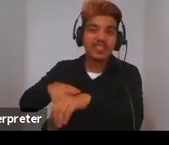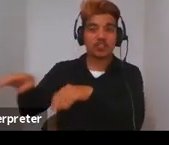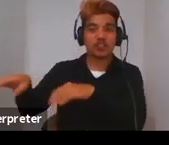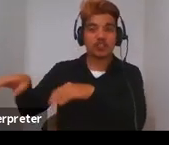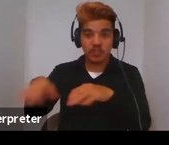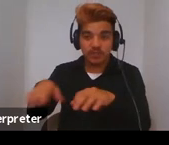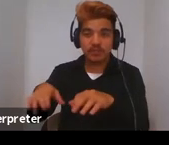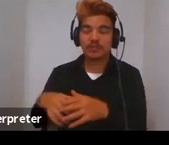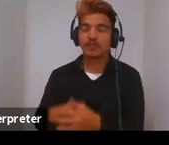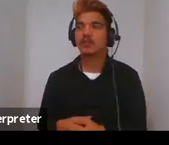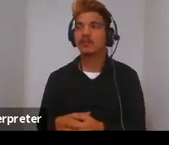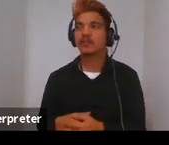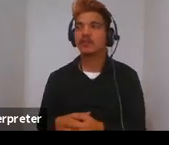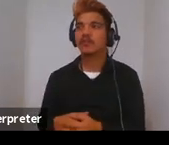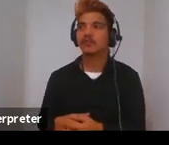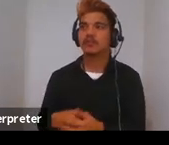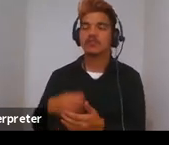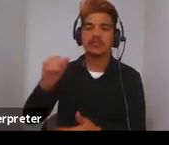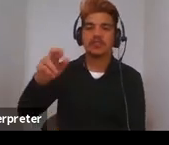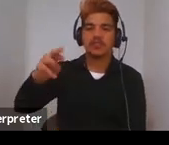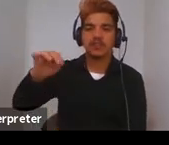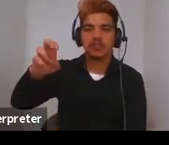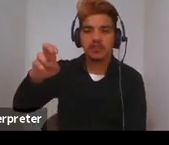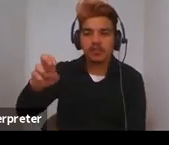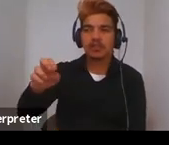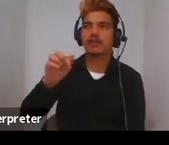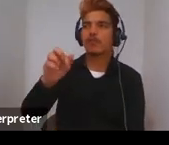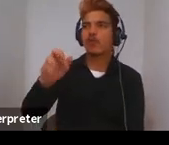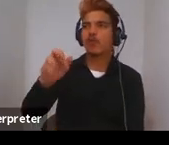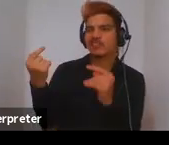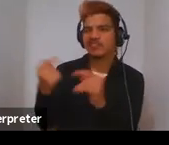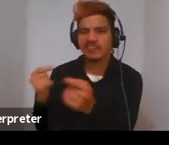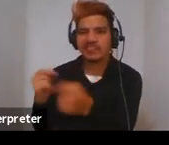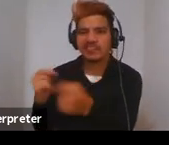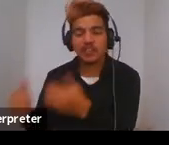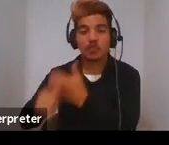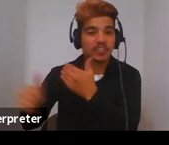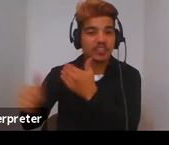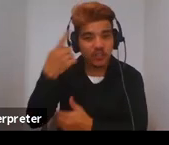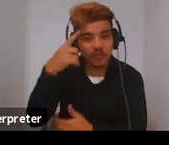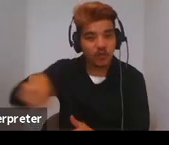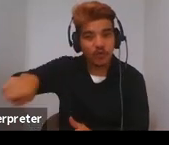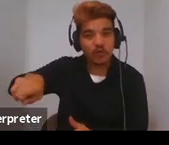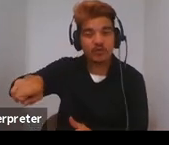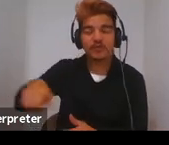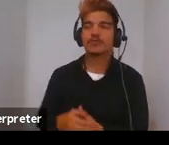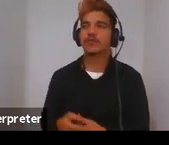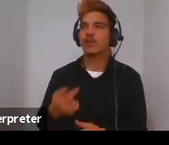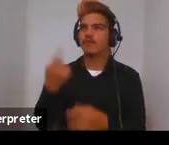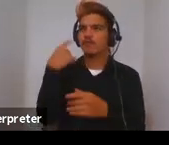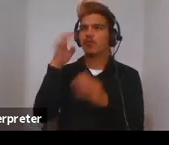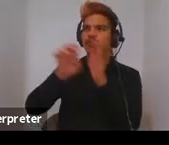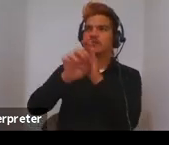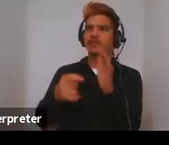as a crime or as something that is harming them. An example I've seen in this is working